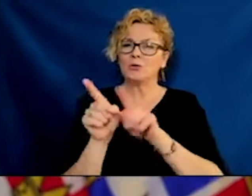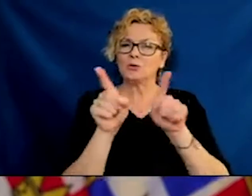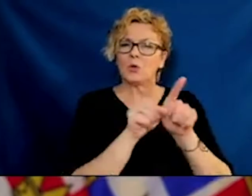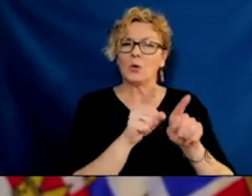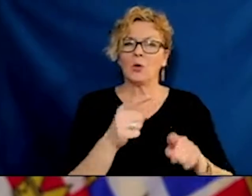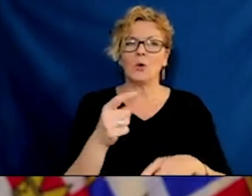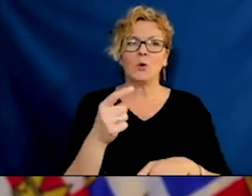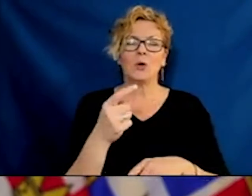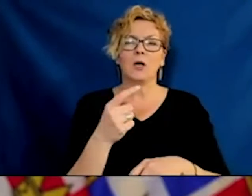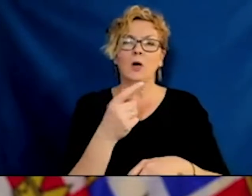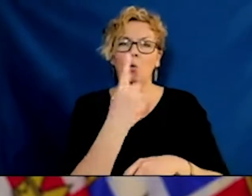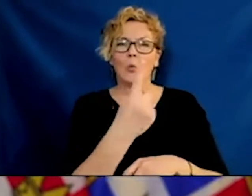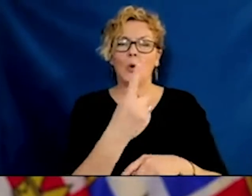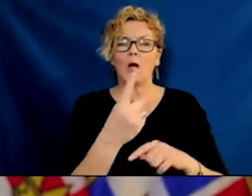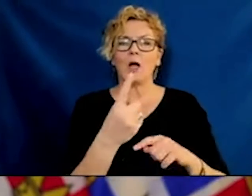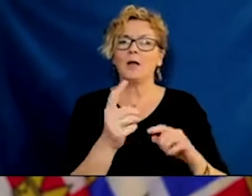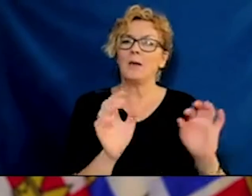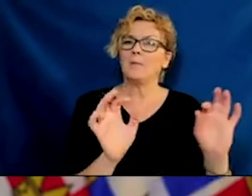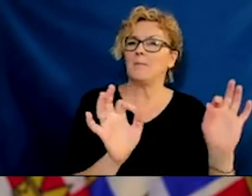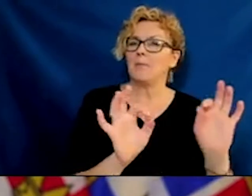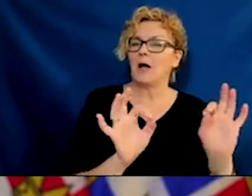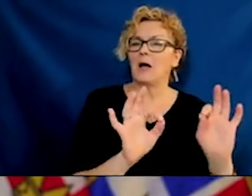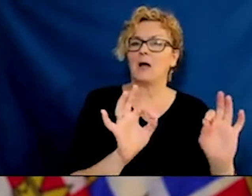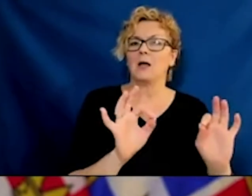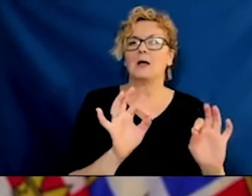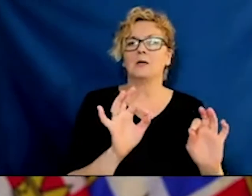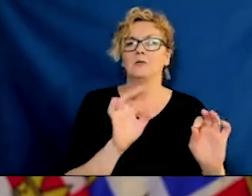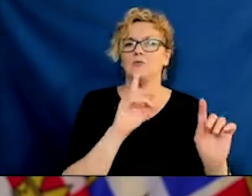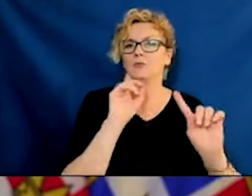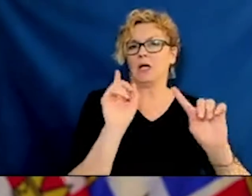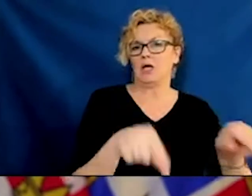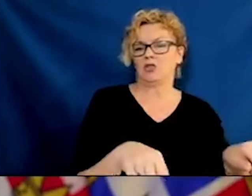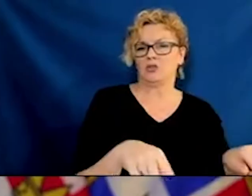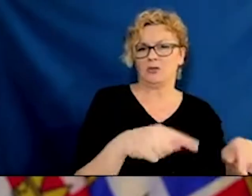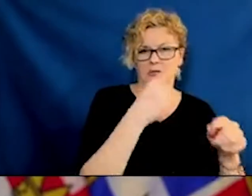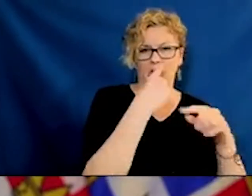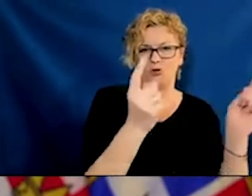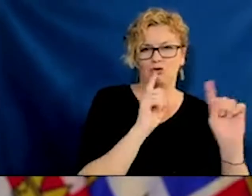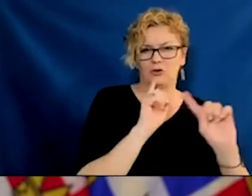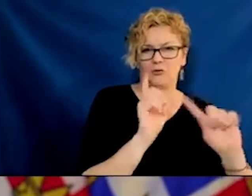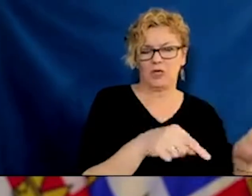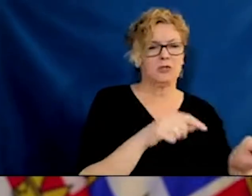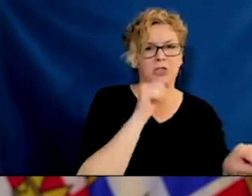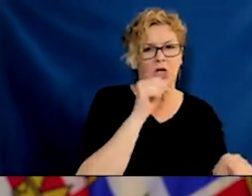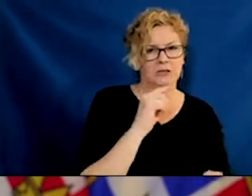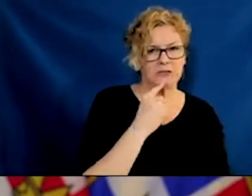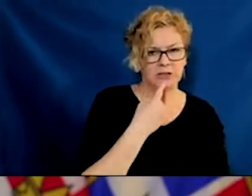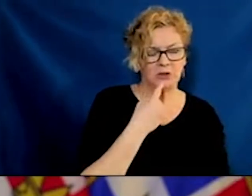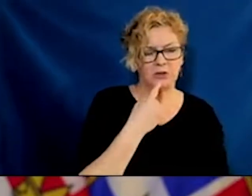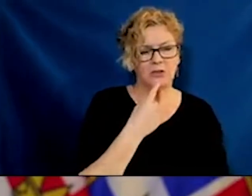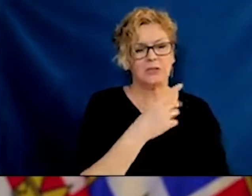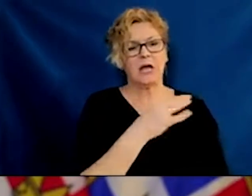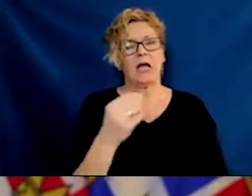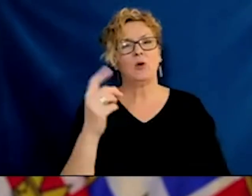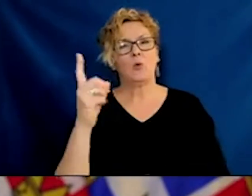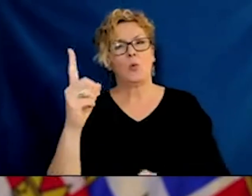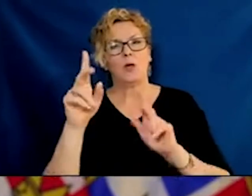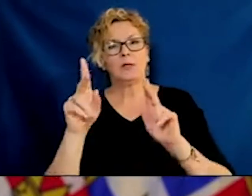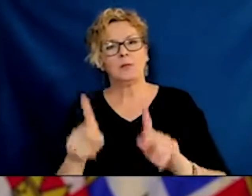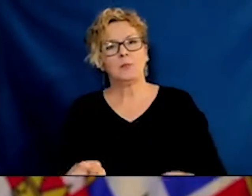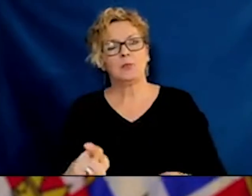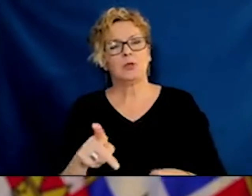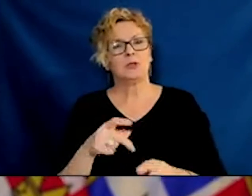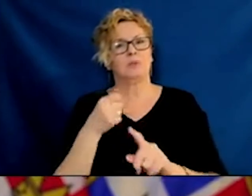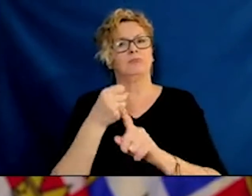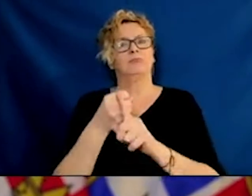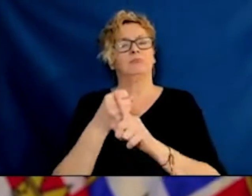face. That's something that we've seen reported in the trials for this vaccine as well. So this is important for